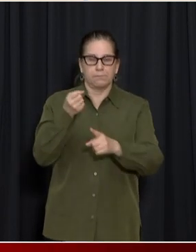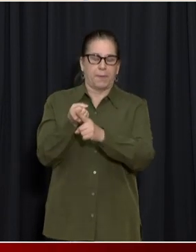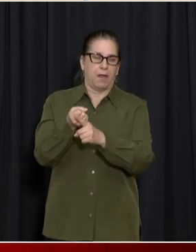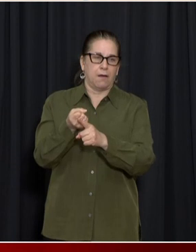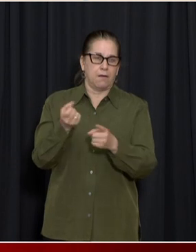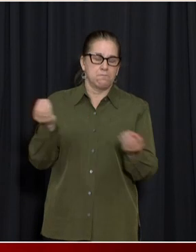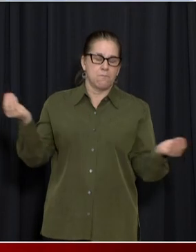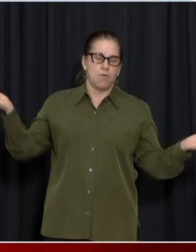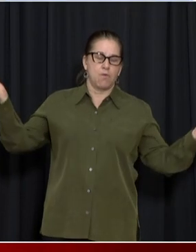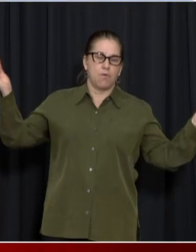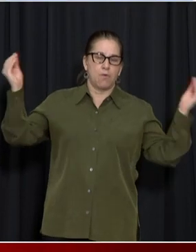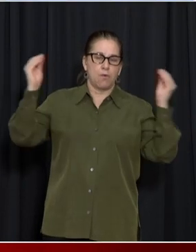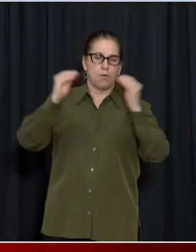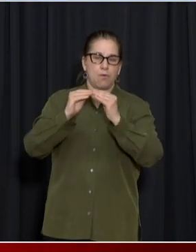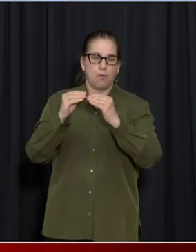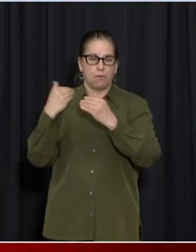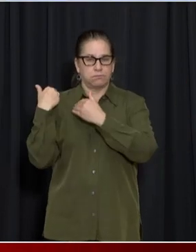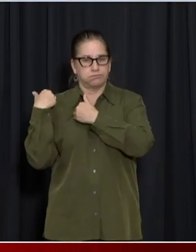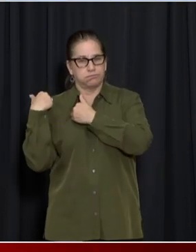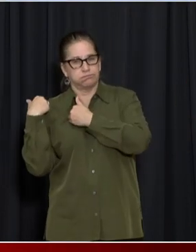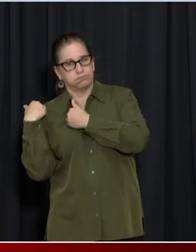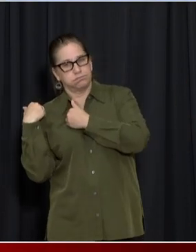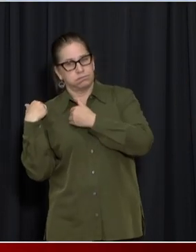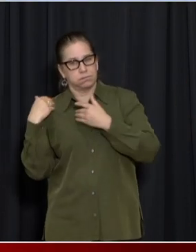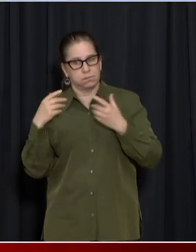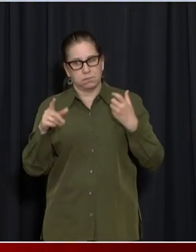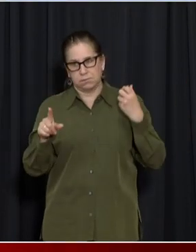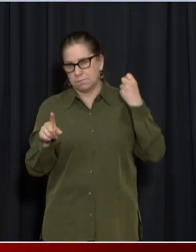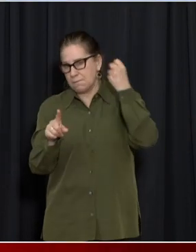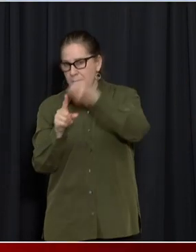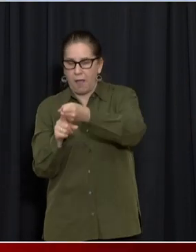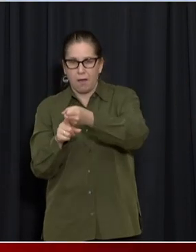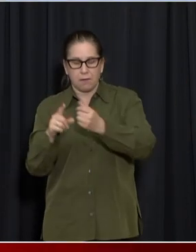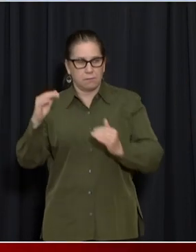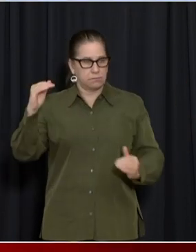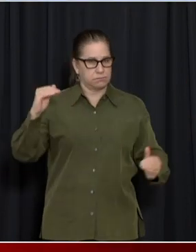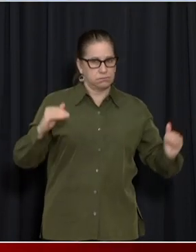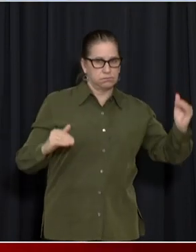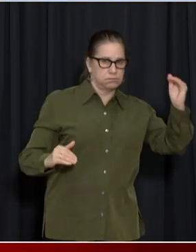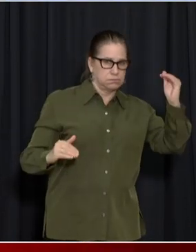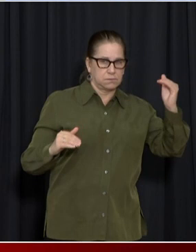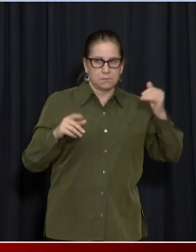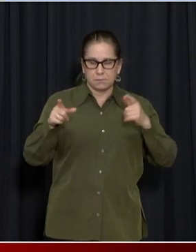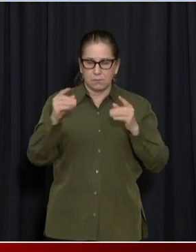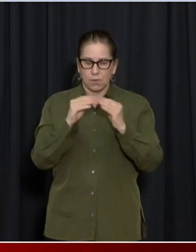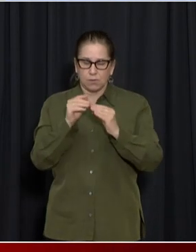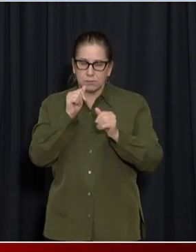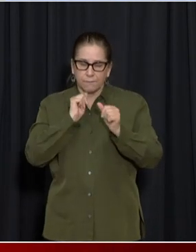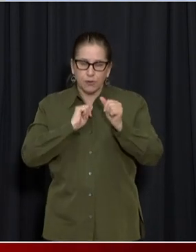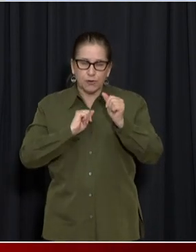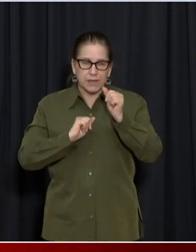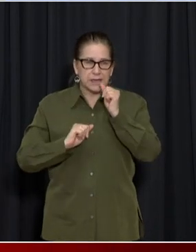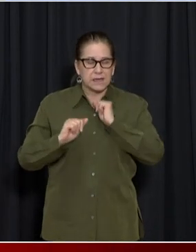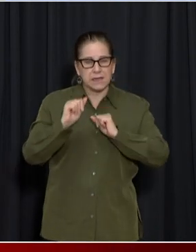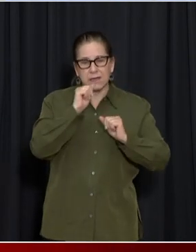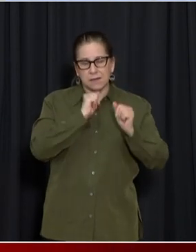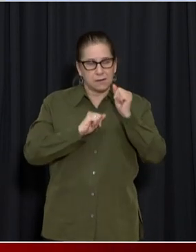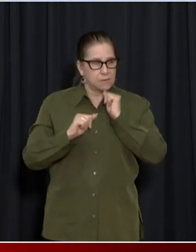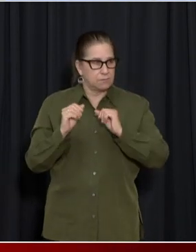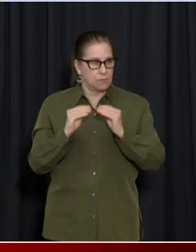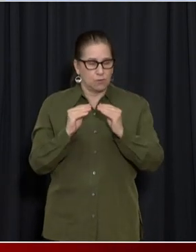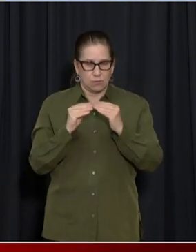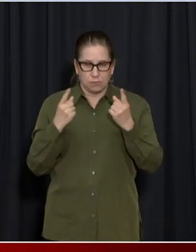exacerbated already wide disparities in our communities. I believe we have Secretary Chertoff